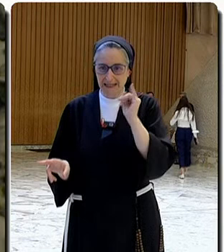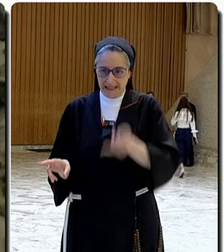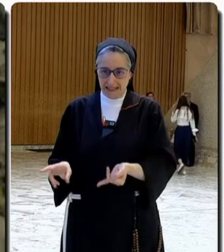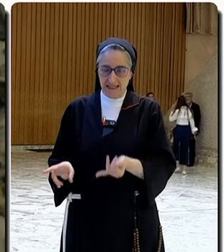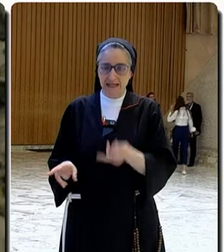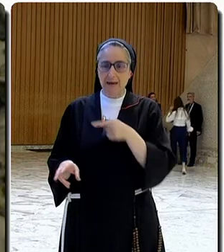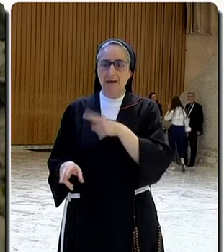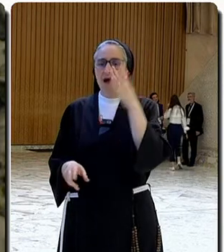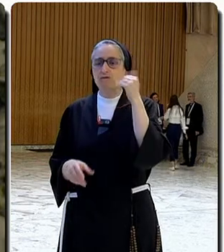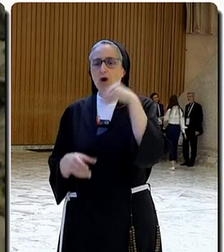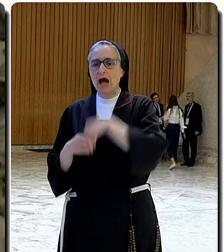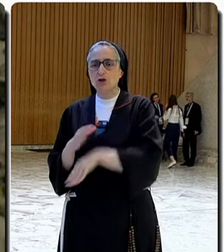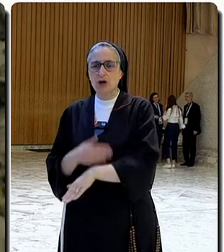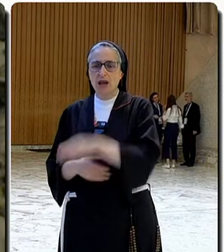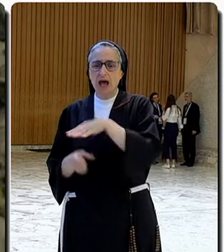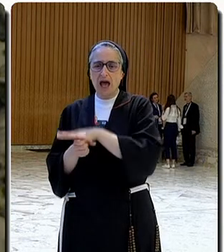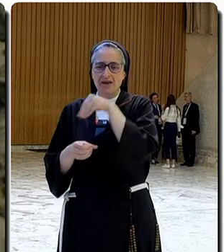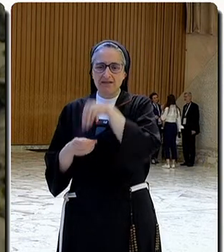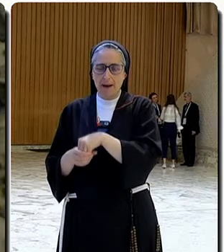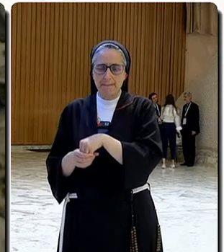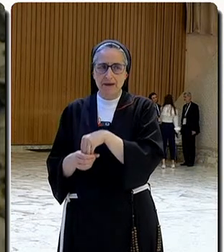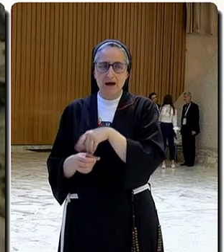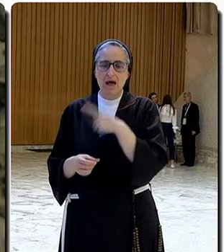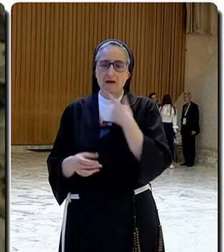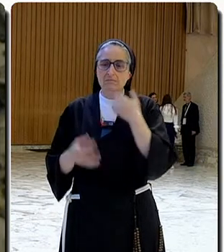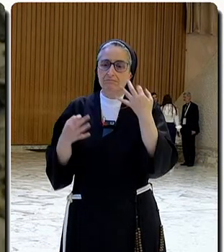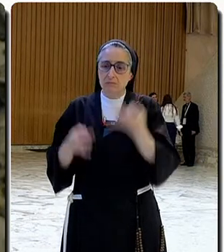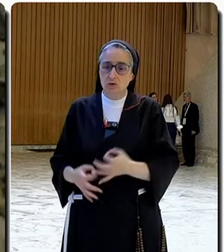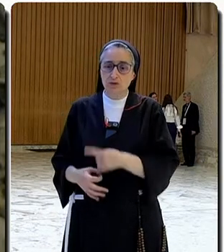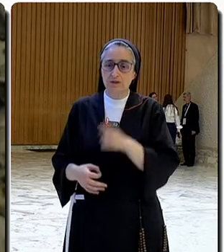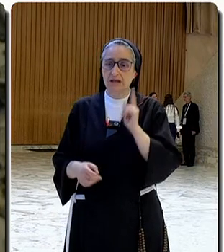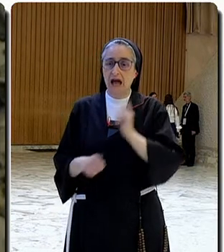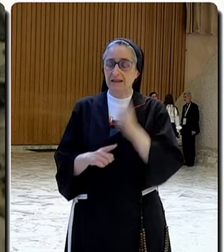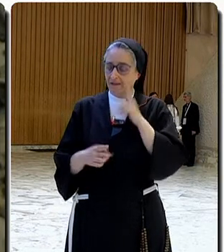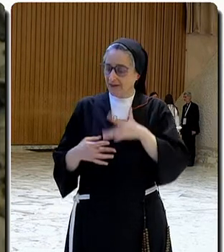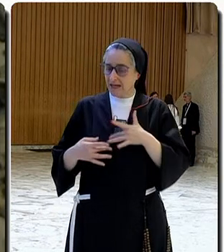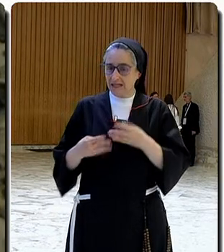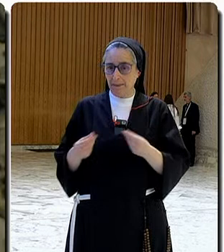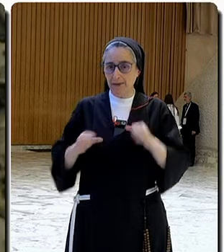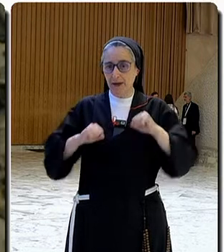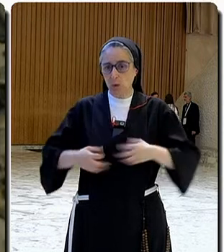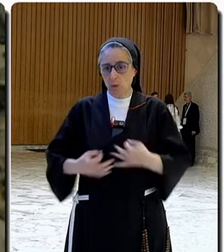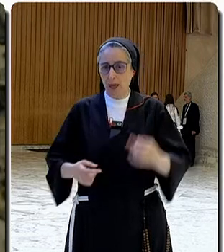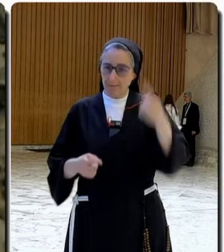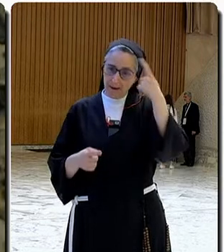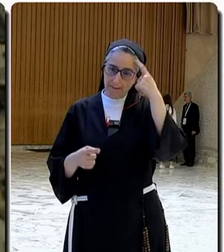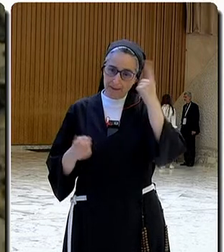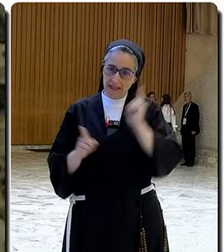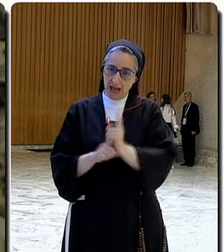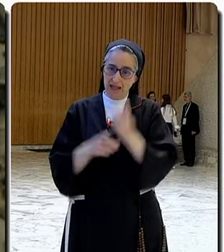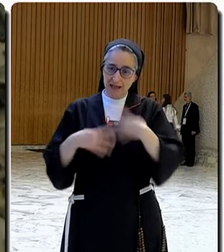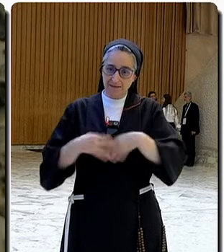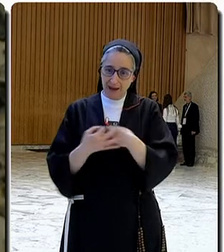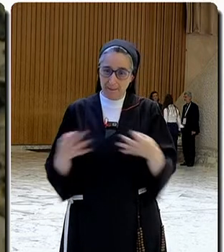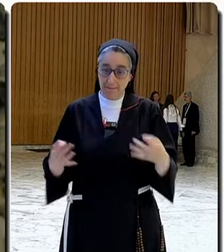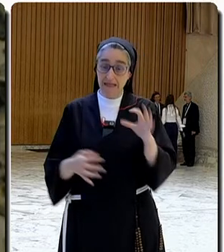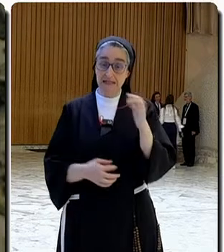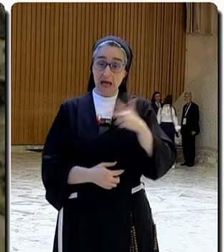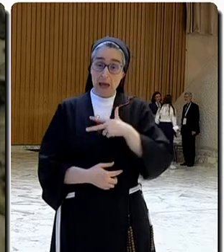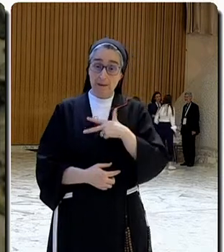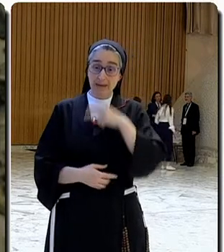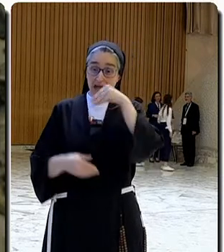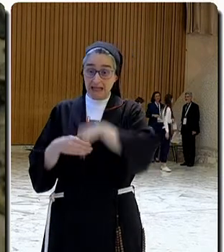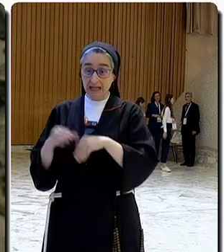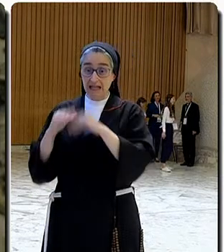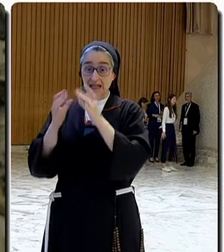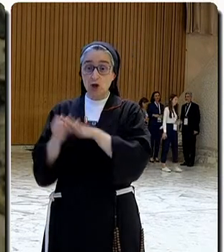it's desirable for them to be a good spiritual and mental health. If priests are raised and grow up in